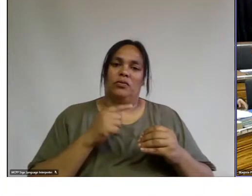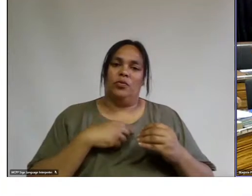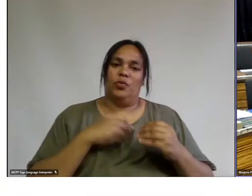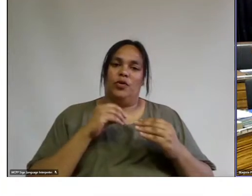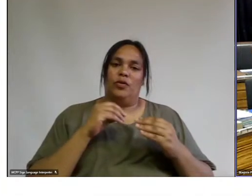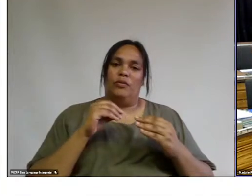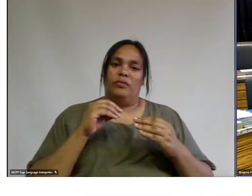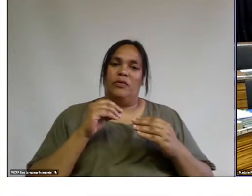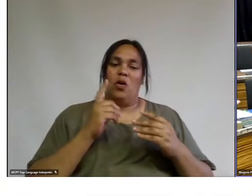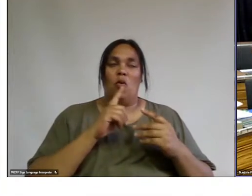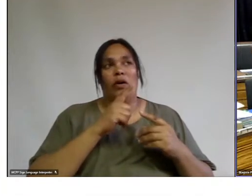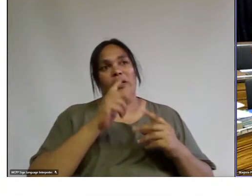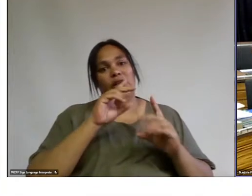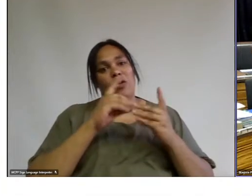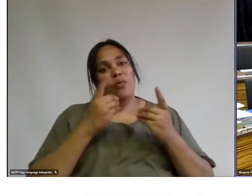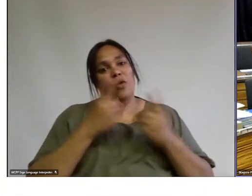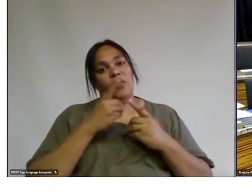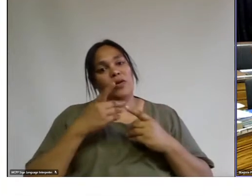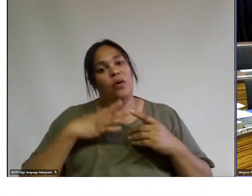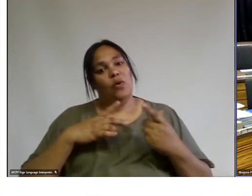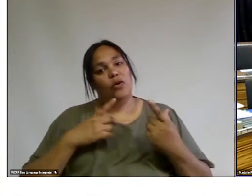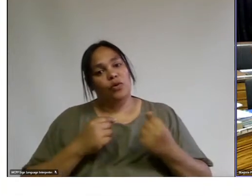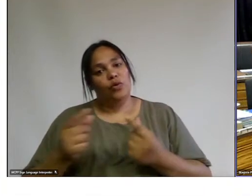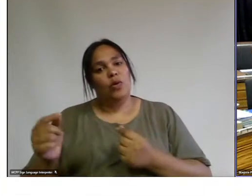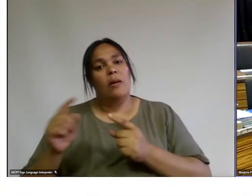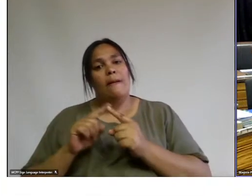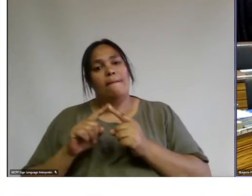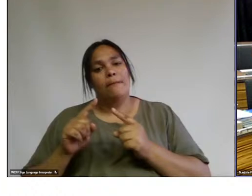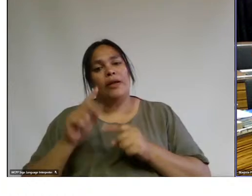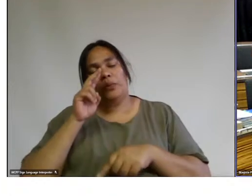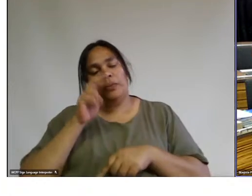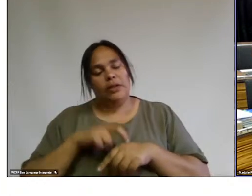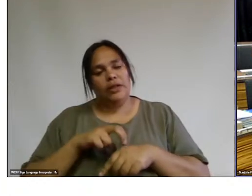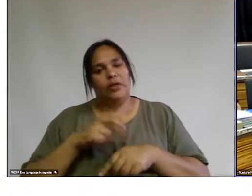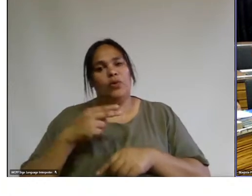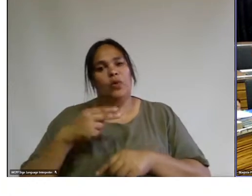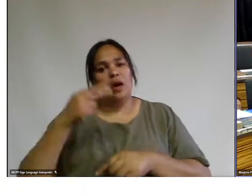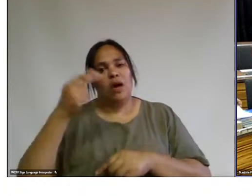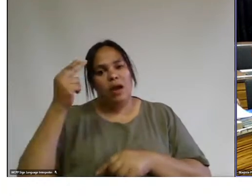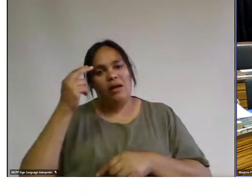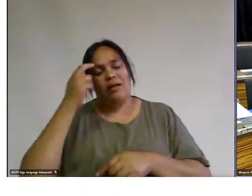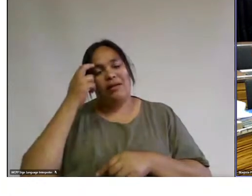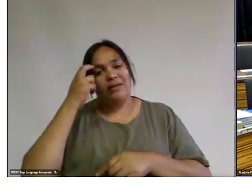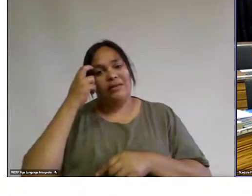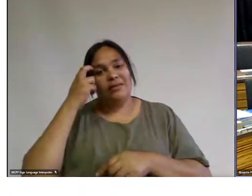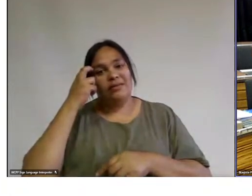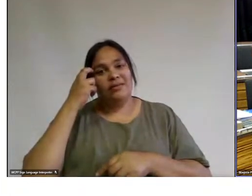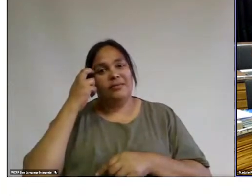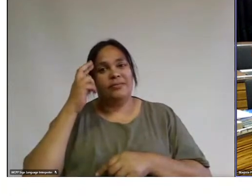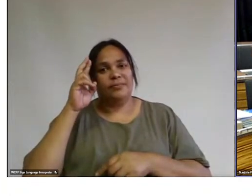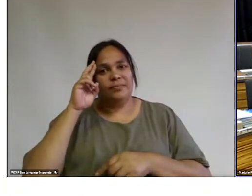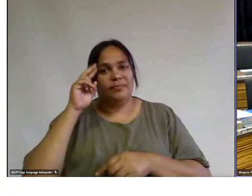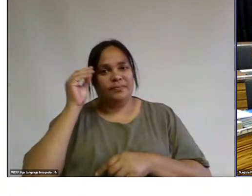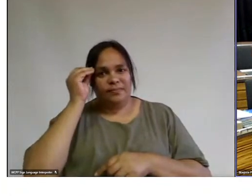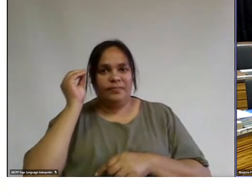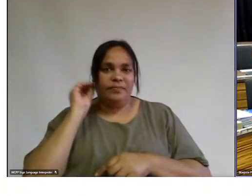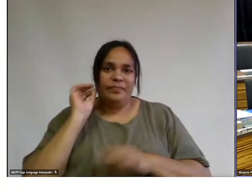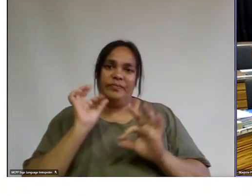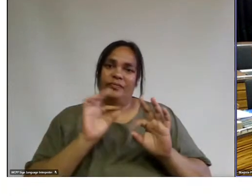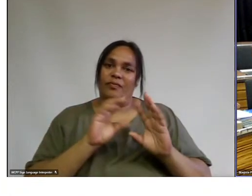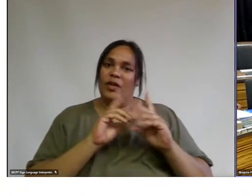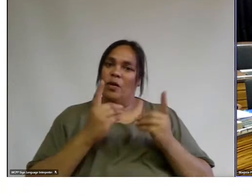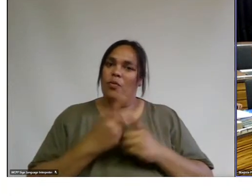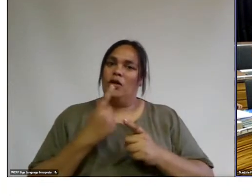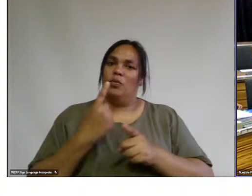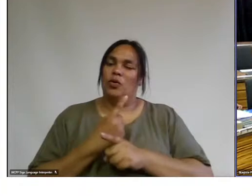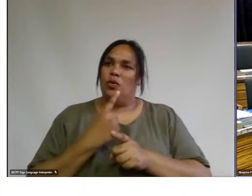is intense. And I think we just must keep an eye on that board always to say that this is a department that's always in